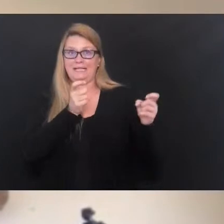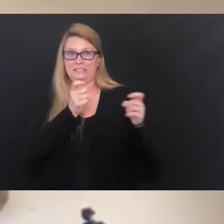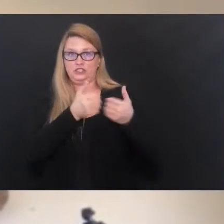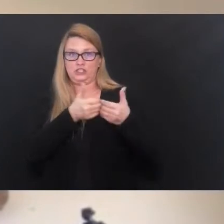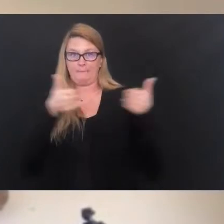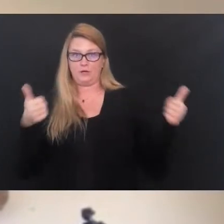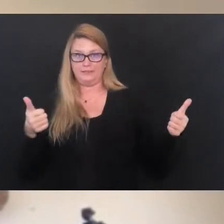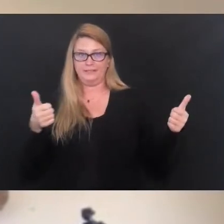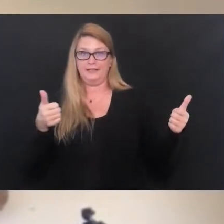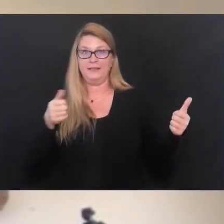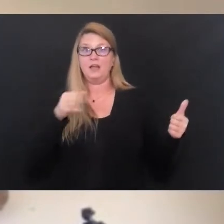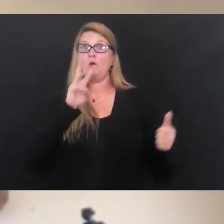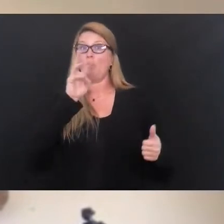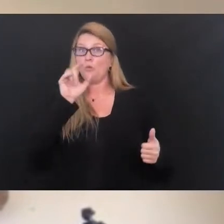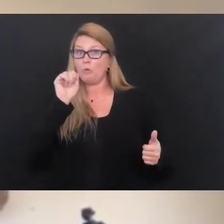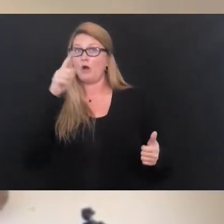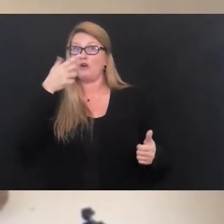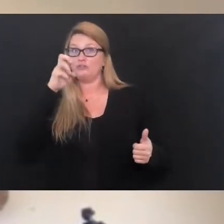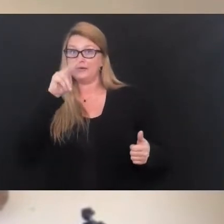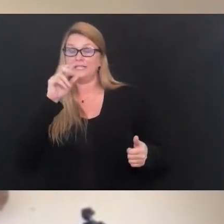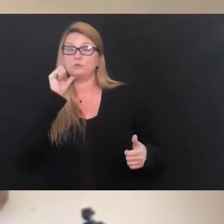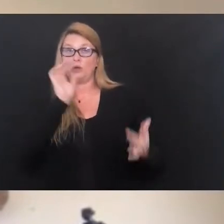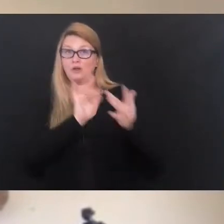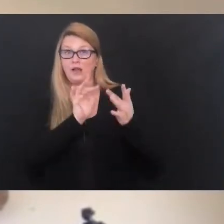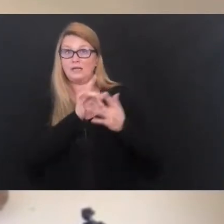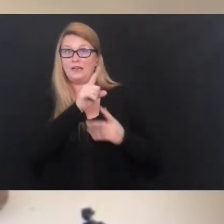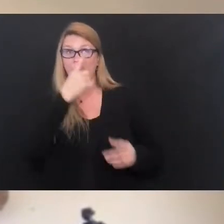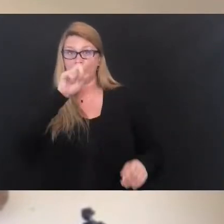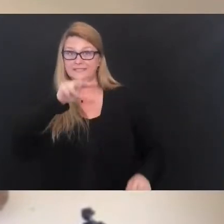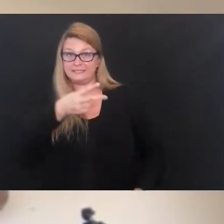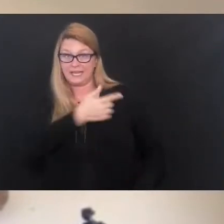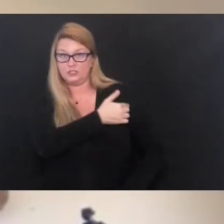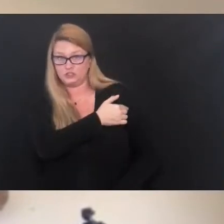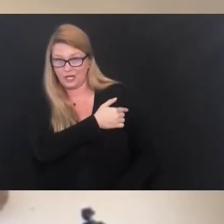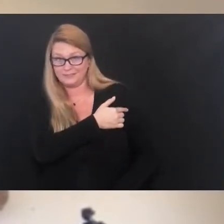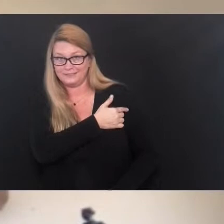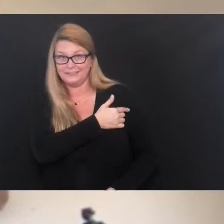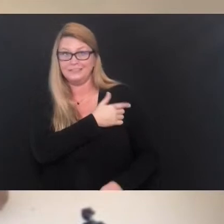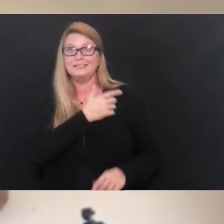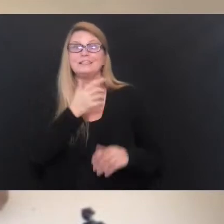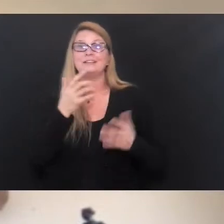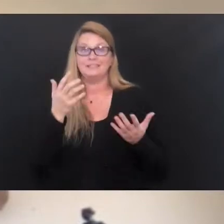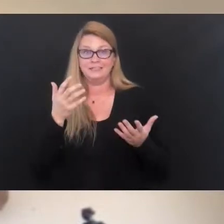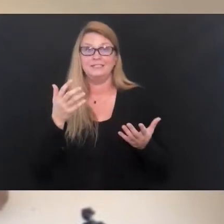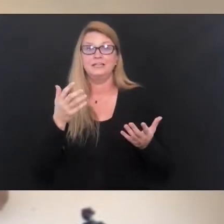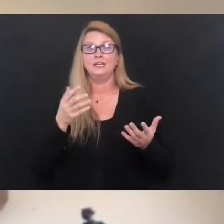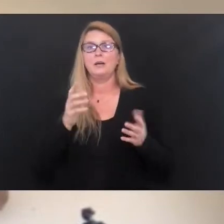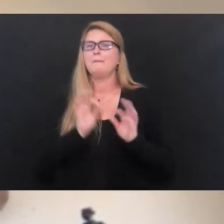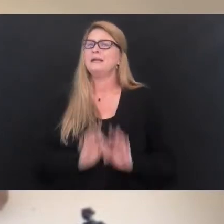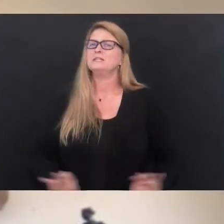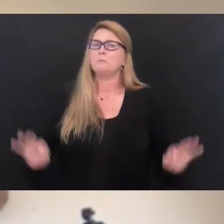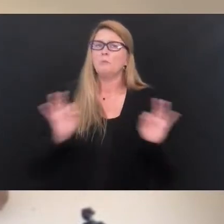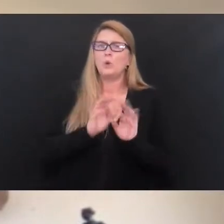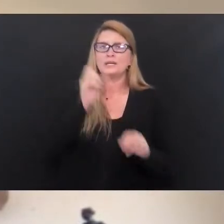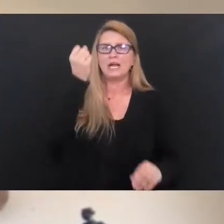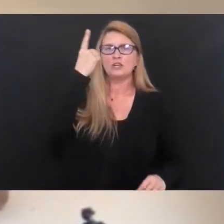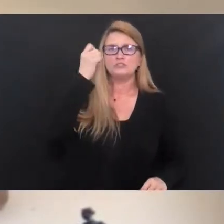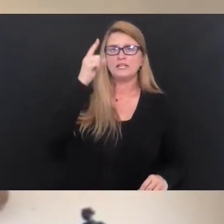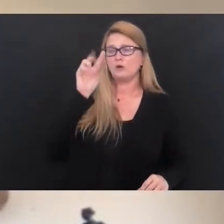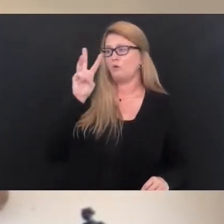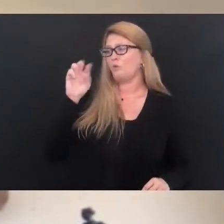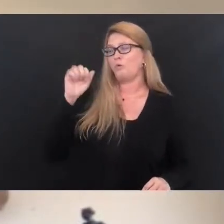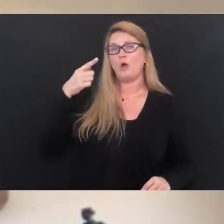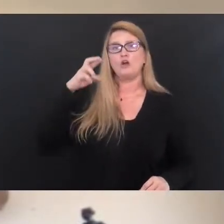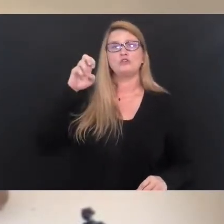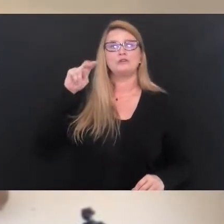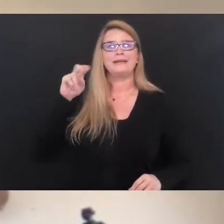be tracked by them and should receive notice from them to come and get that. Important to understand that Walgreens didn't just